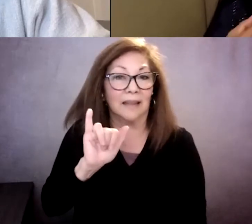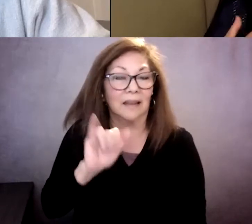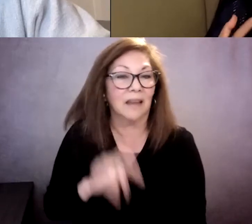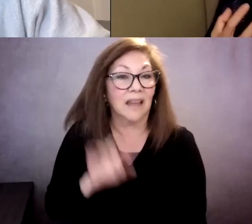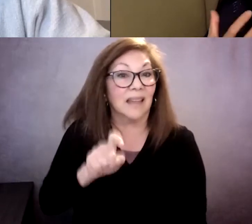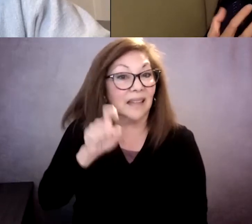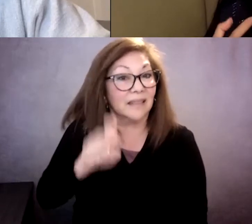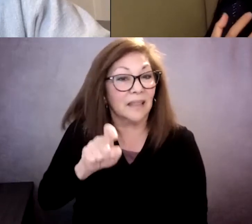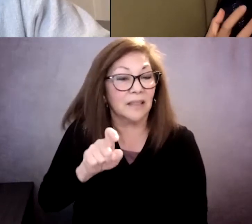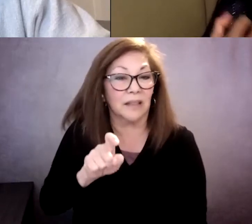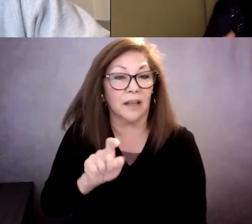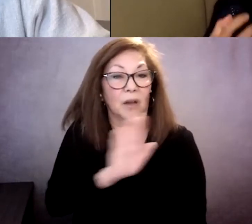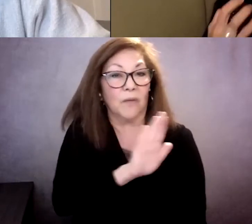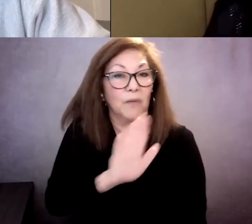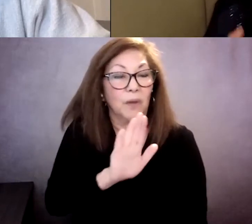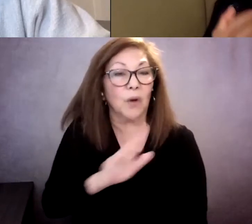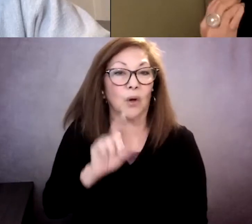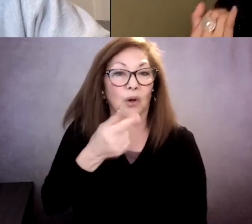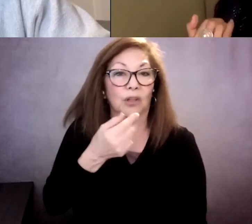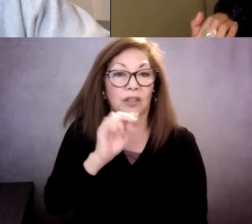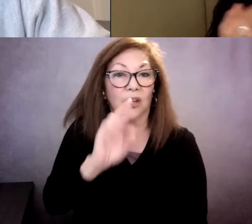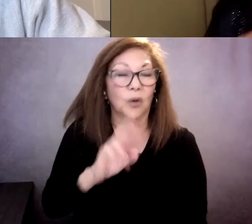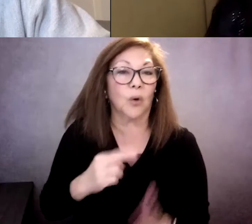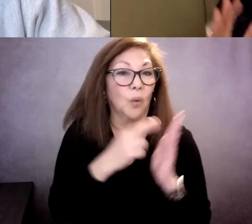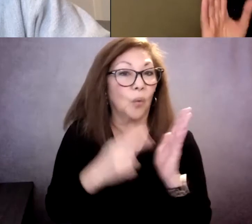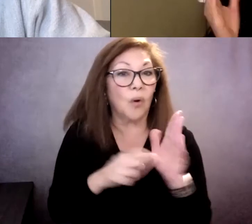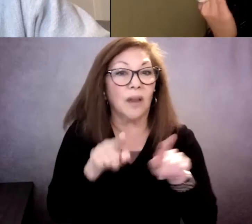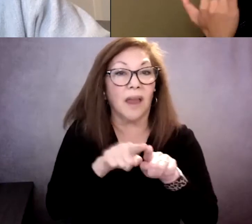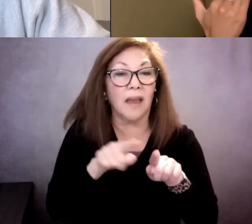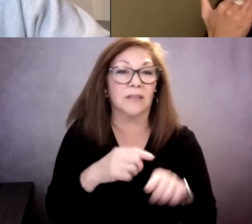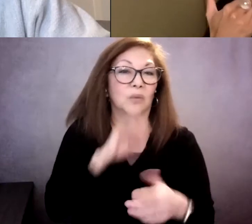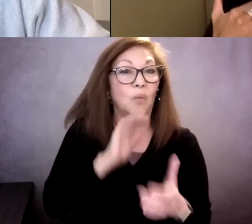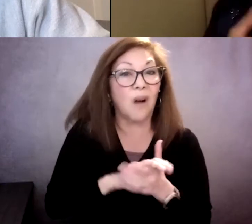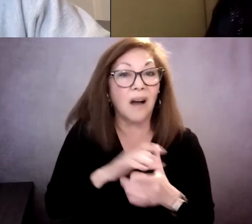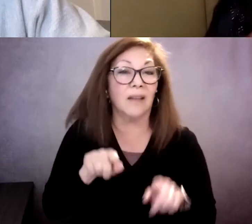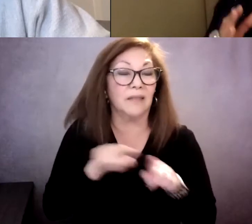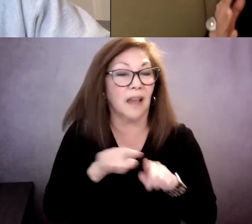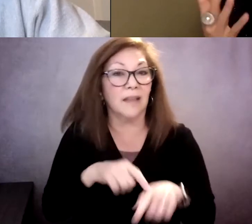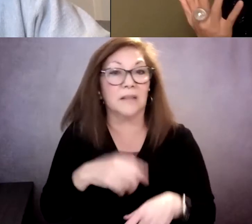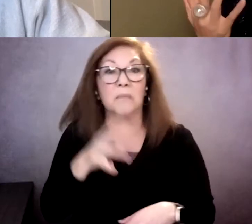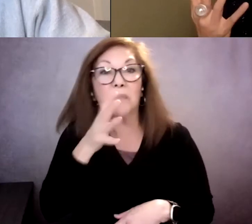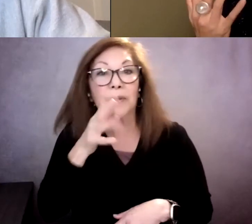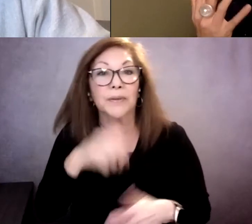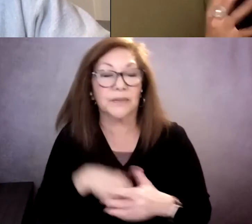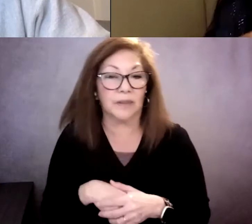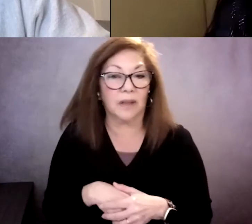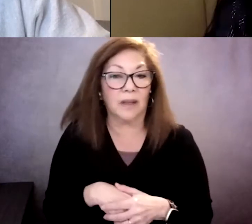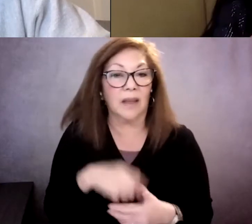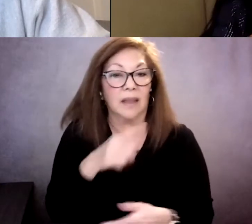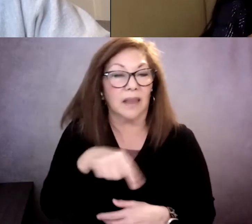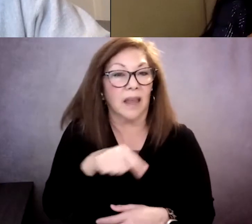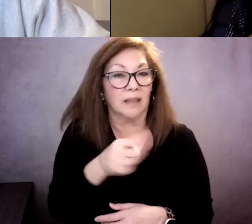necessity of their gendered roles as wives and as mothers, that